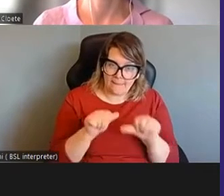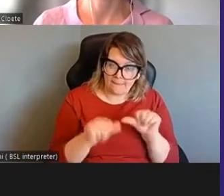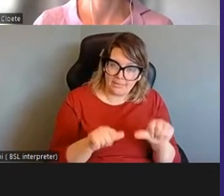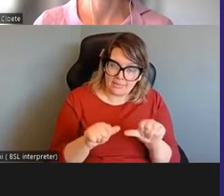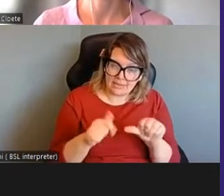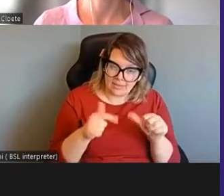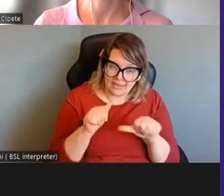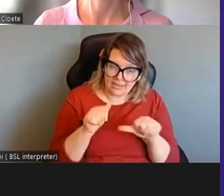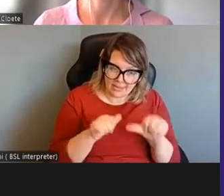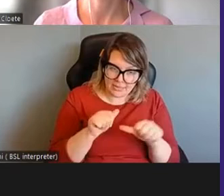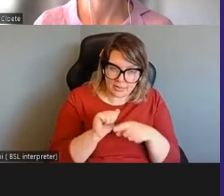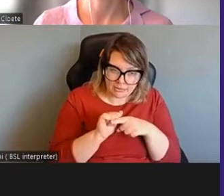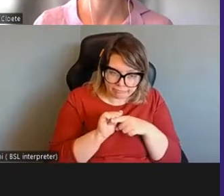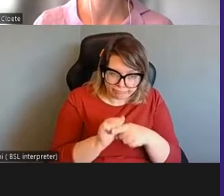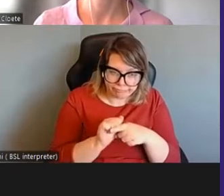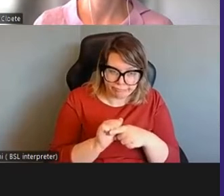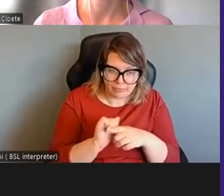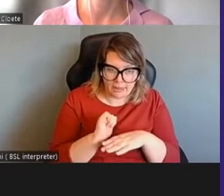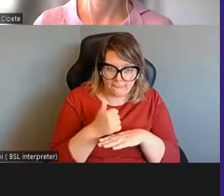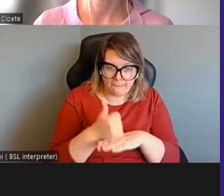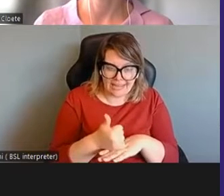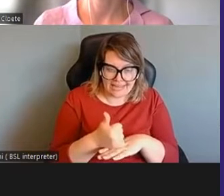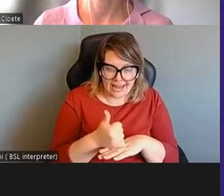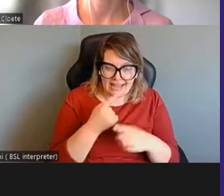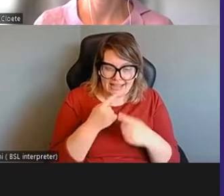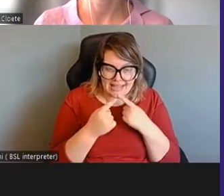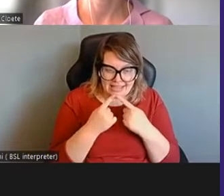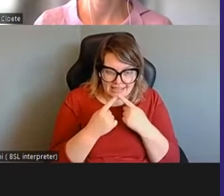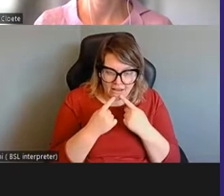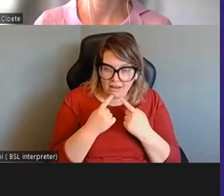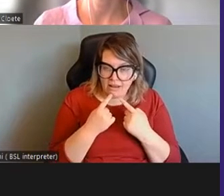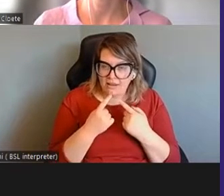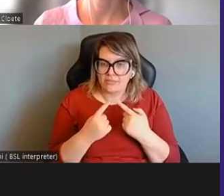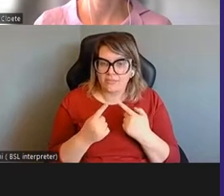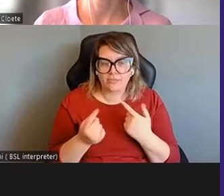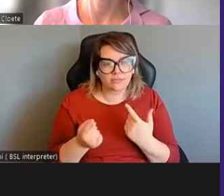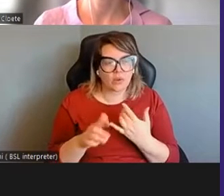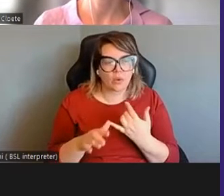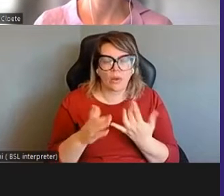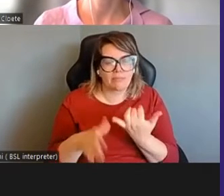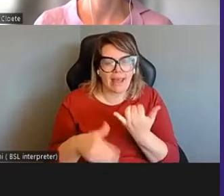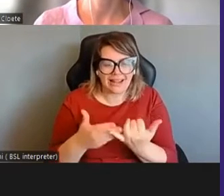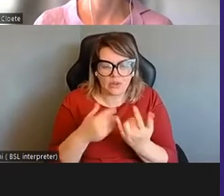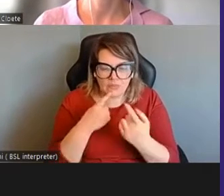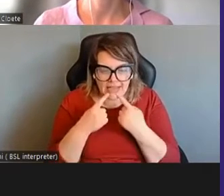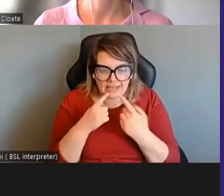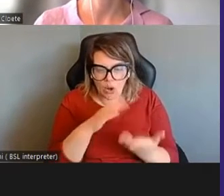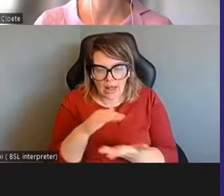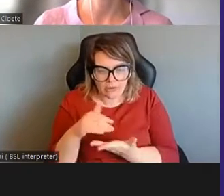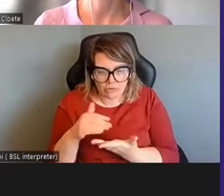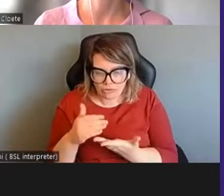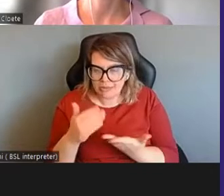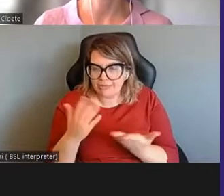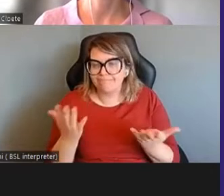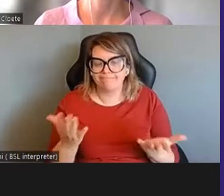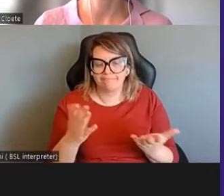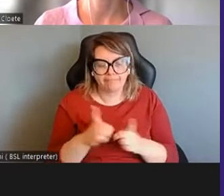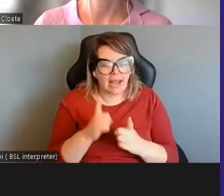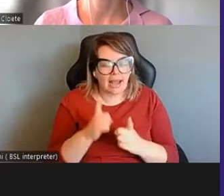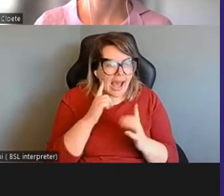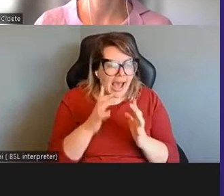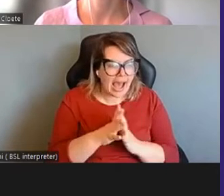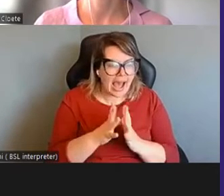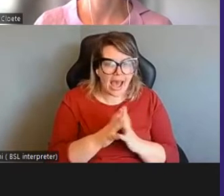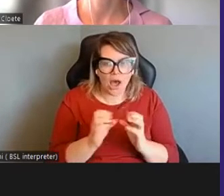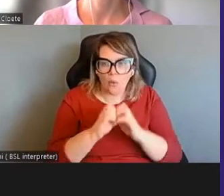on their baseline and creating excitement around end-line data collection, and also around how they will now be able to